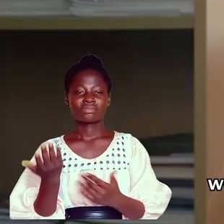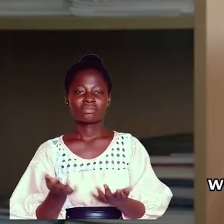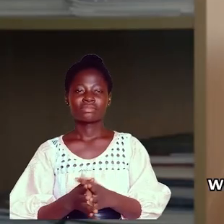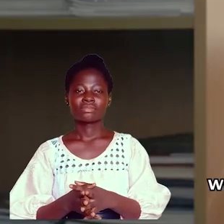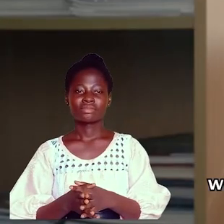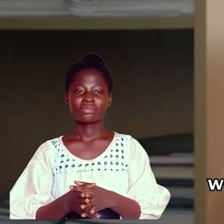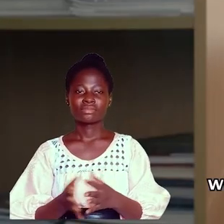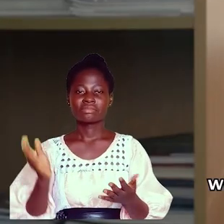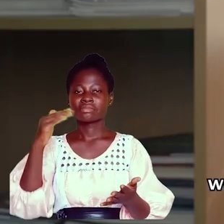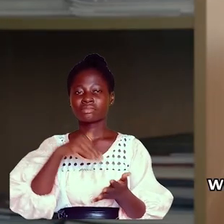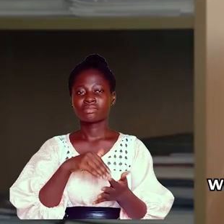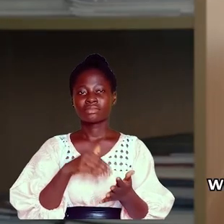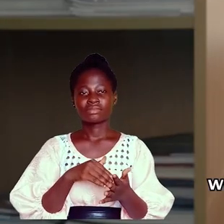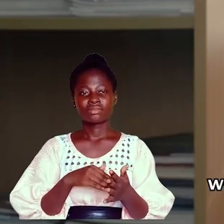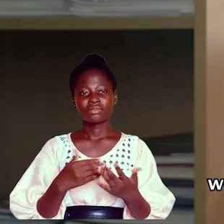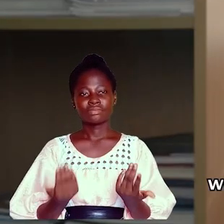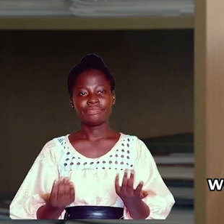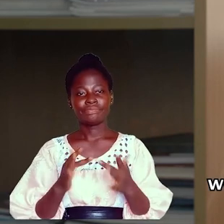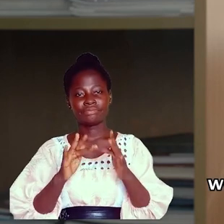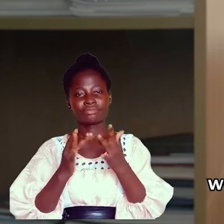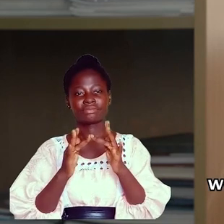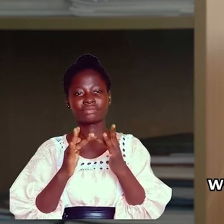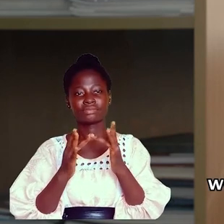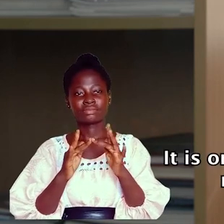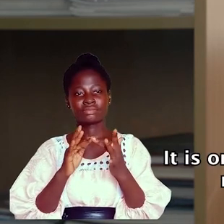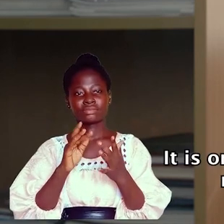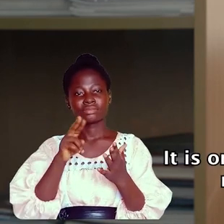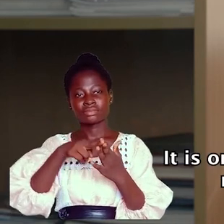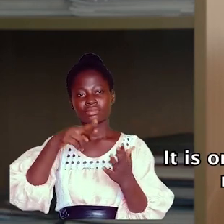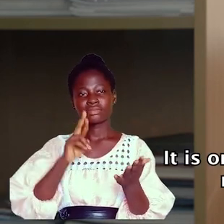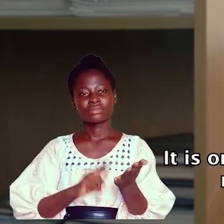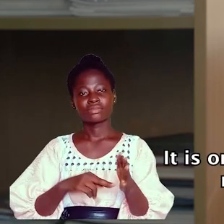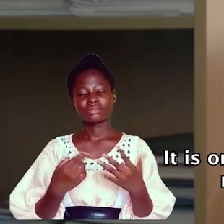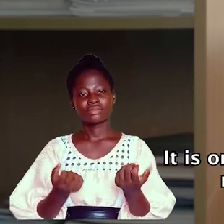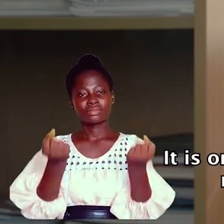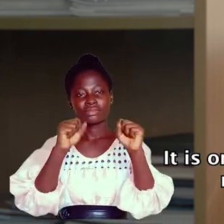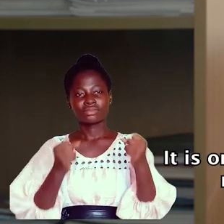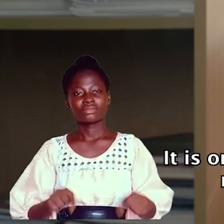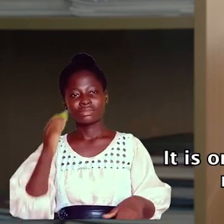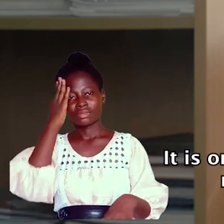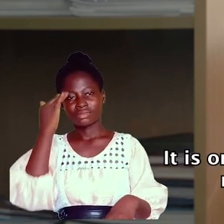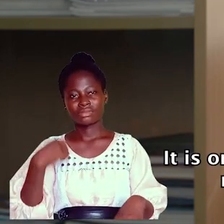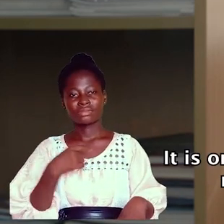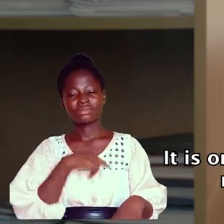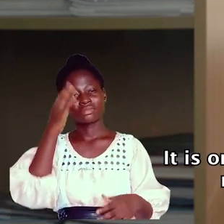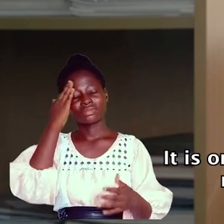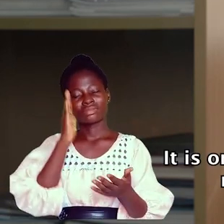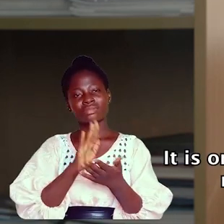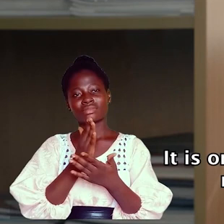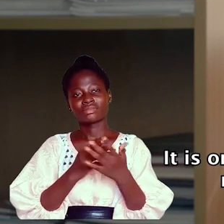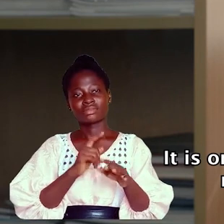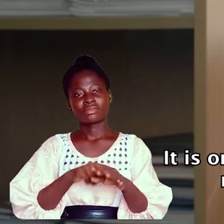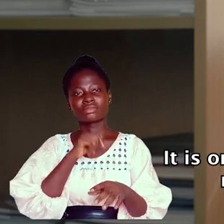Again, we have a online discrimination reporting system. It is online because we acknowledge the fact that sometimes